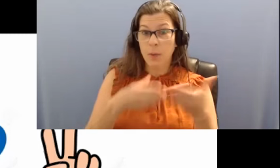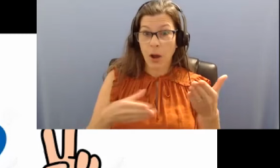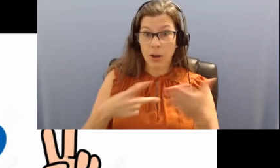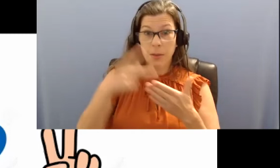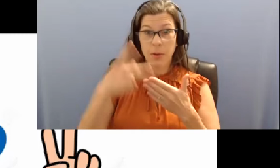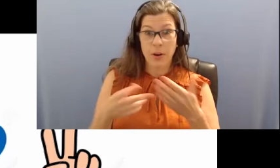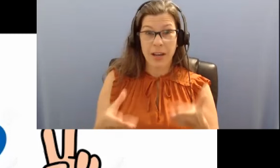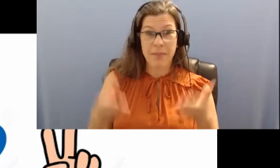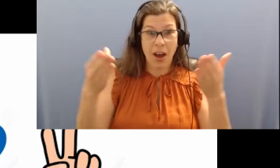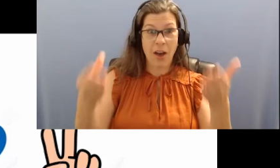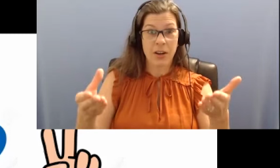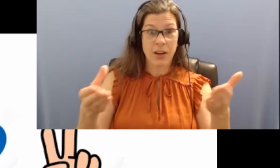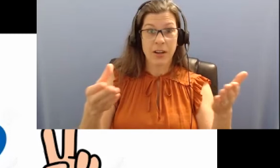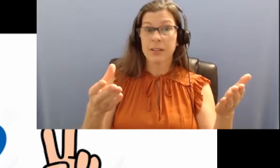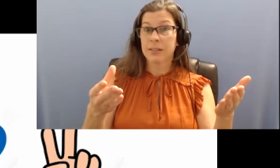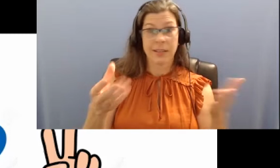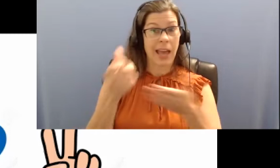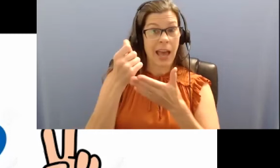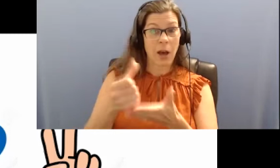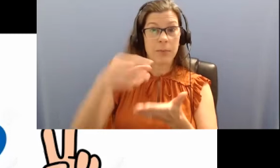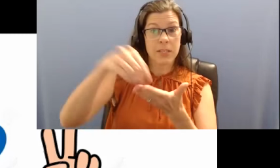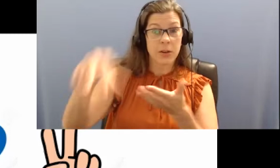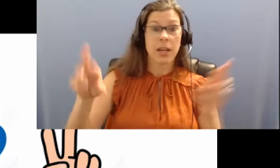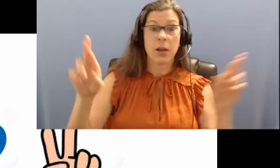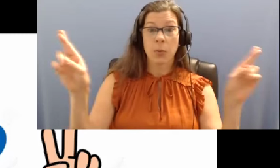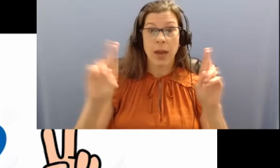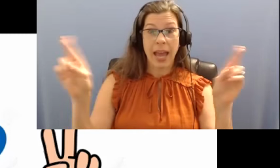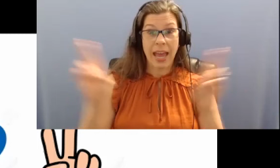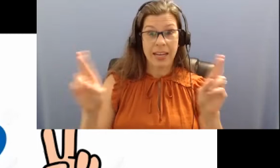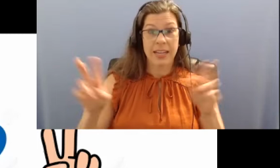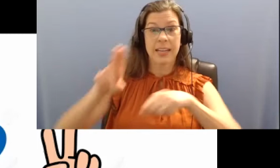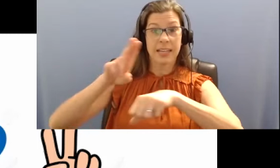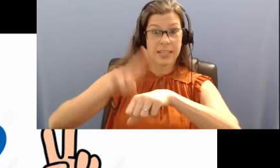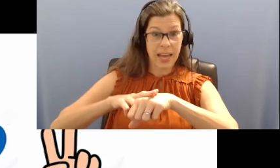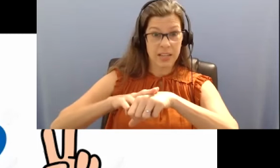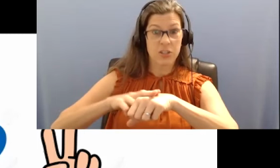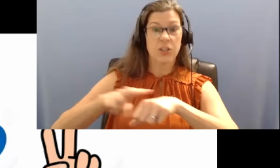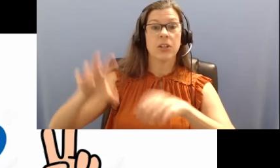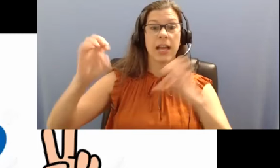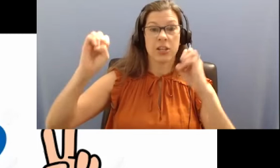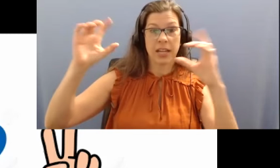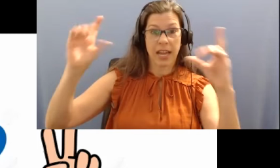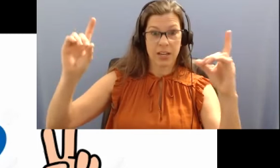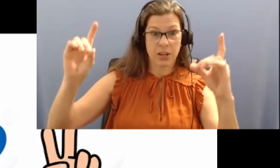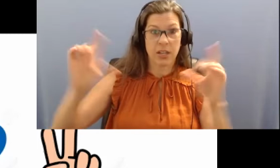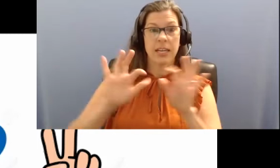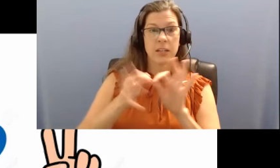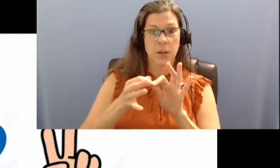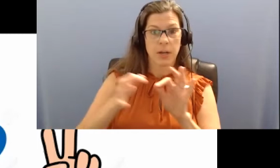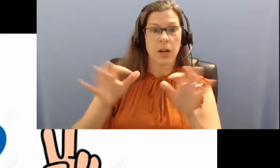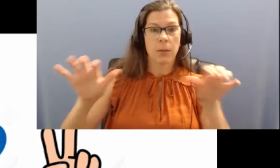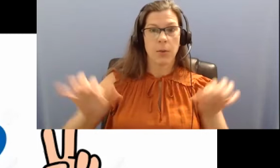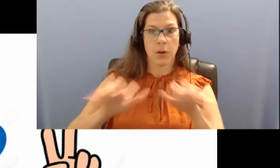program offers is it prepares students to take the National Educational Interpreter